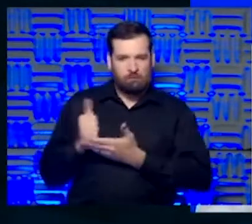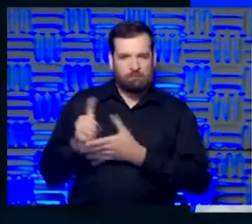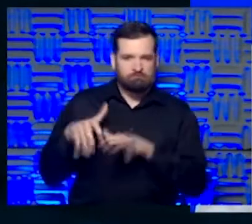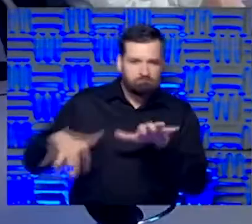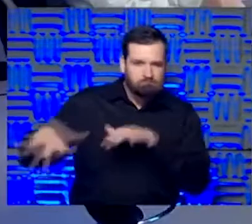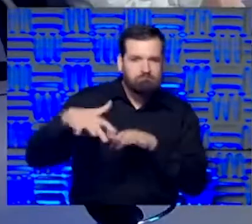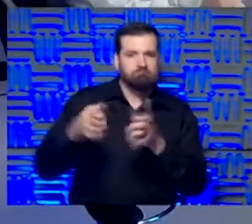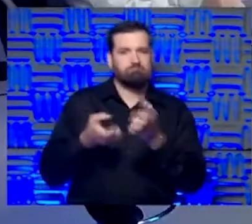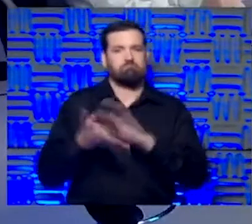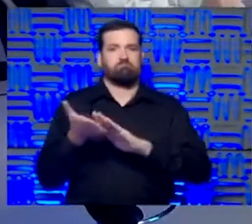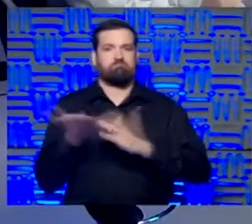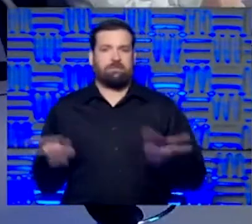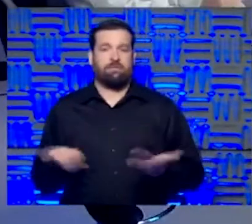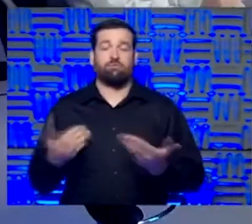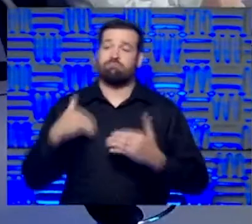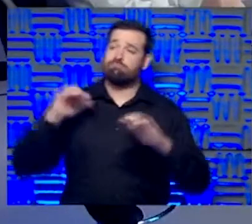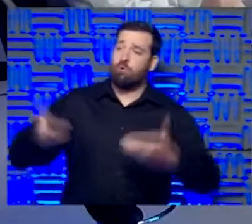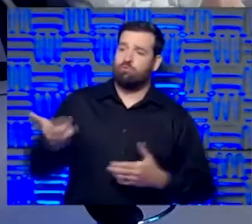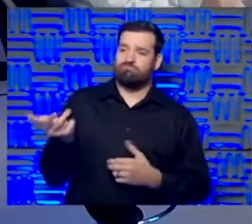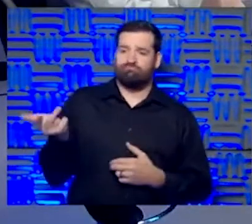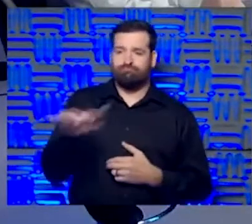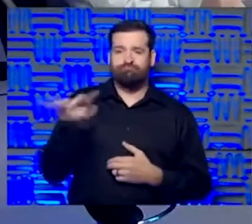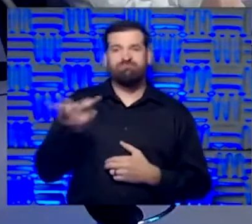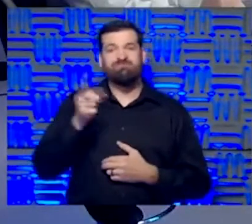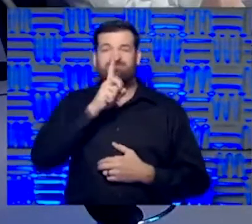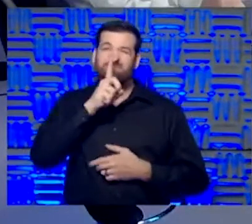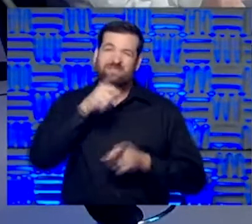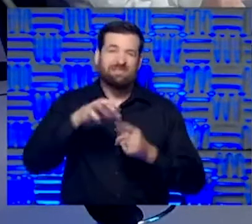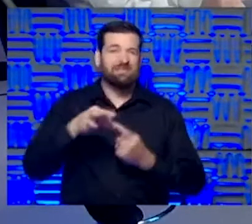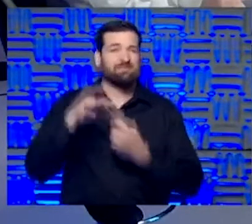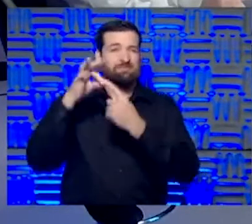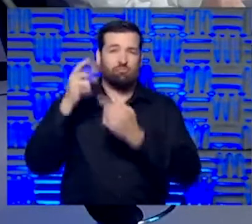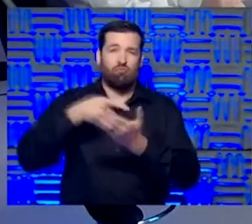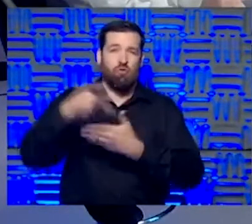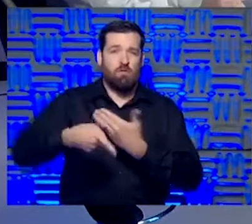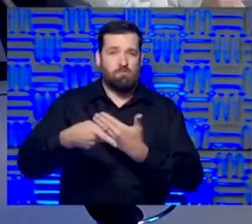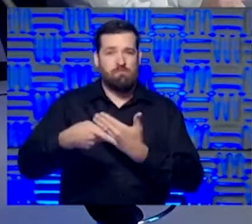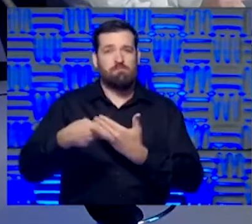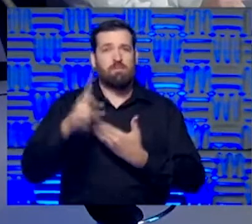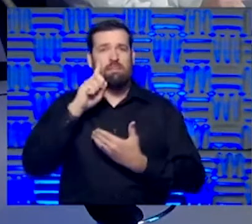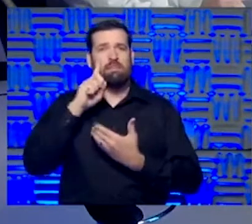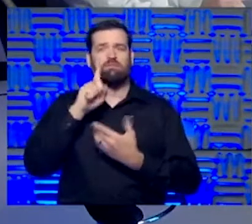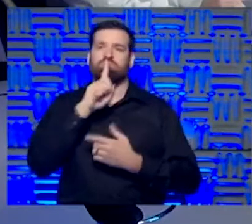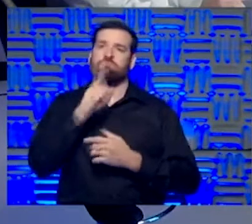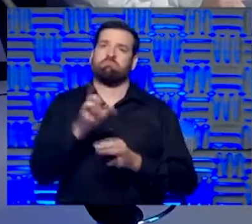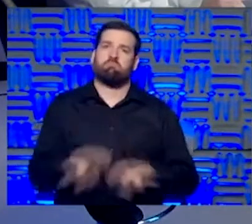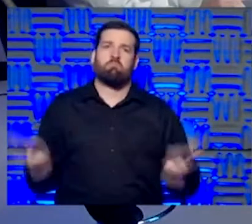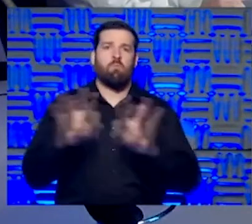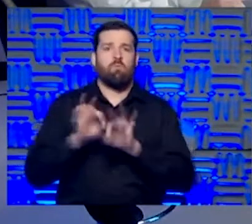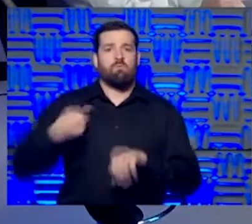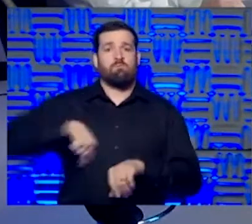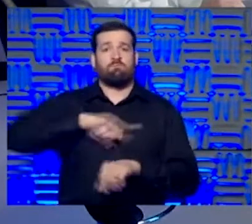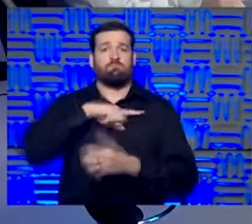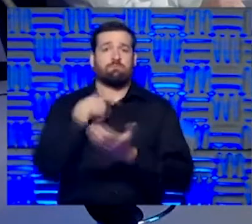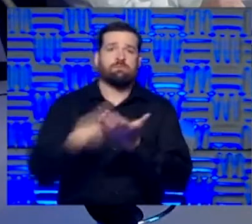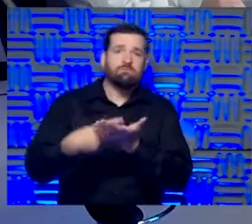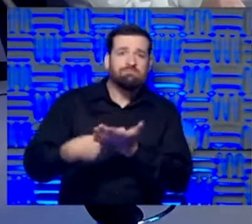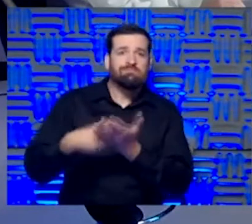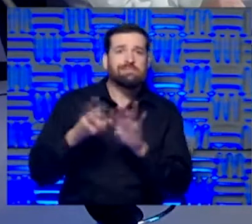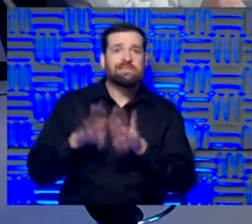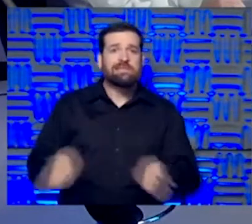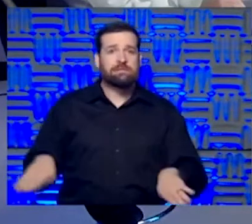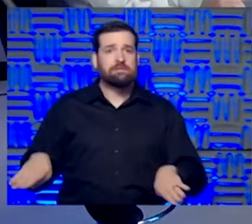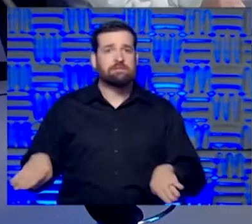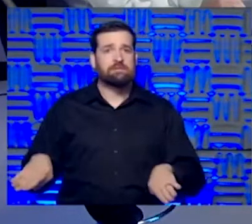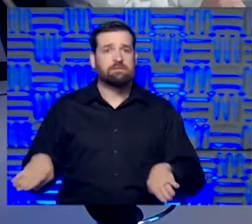So I just want to welcome all three. This is a really special program, and I think it's really important that we talk about kids. So before